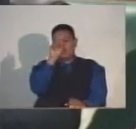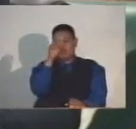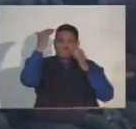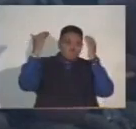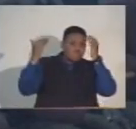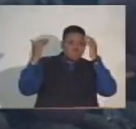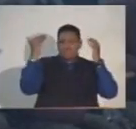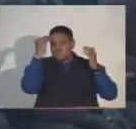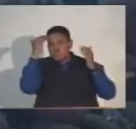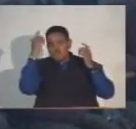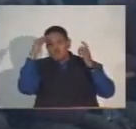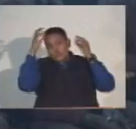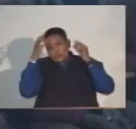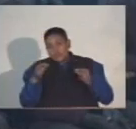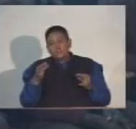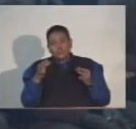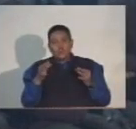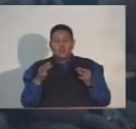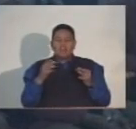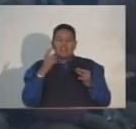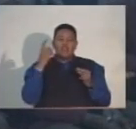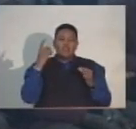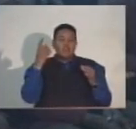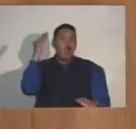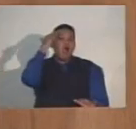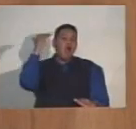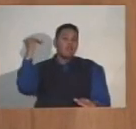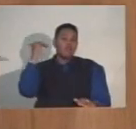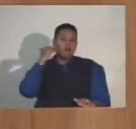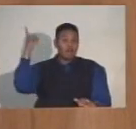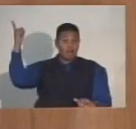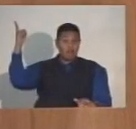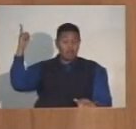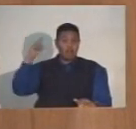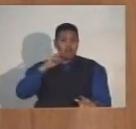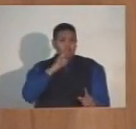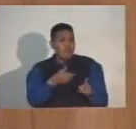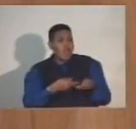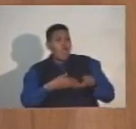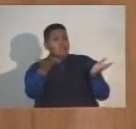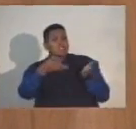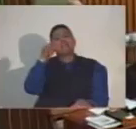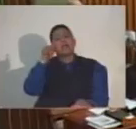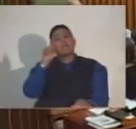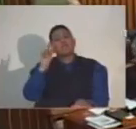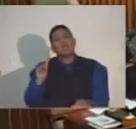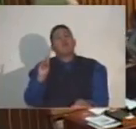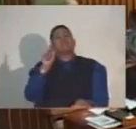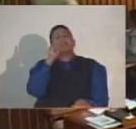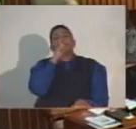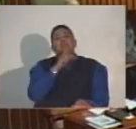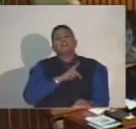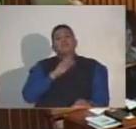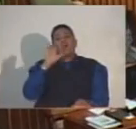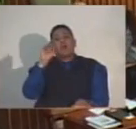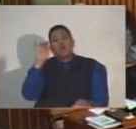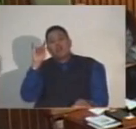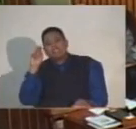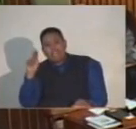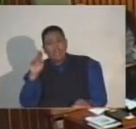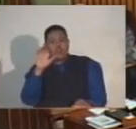2016. Mr. Speaker, this will yield $574 million for the remainder of the fiscal